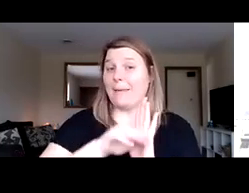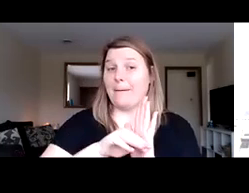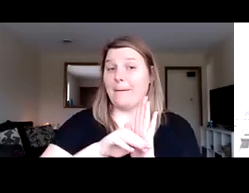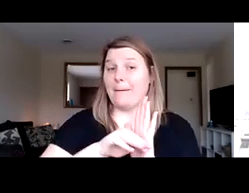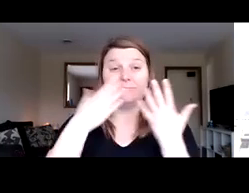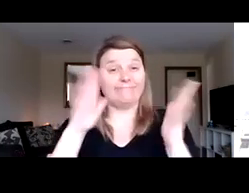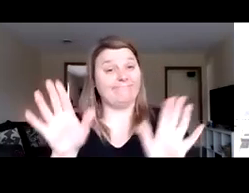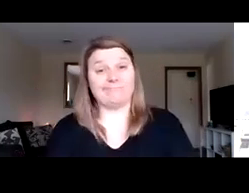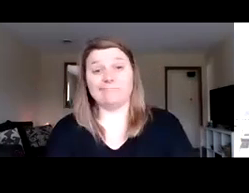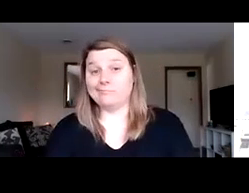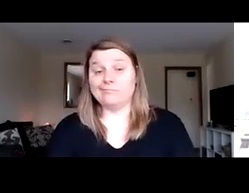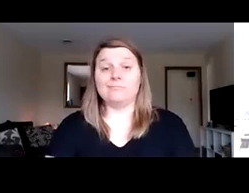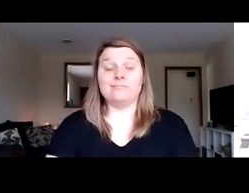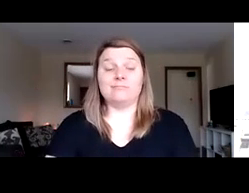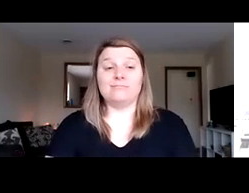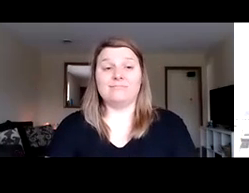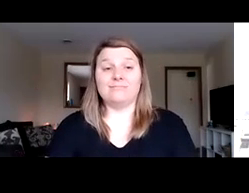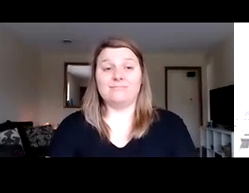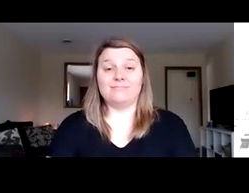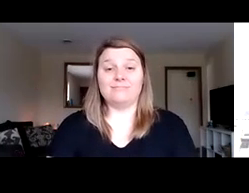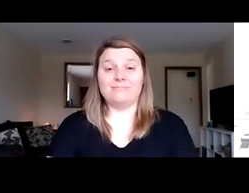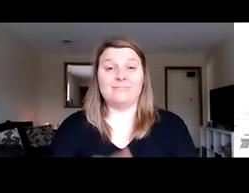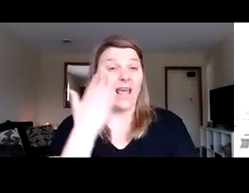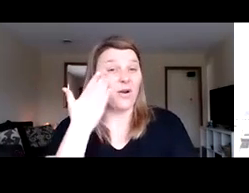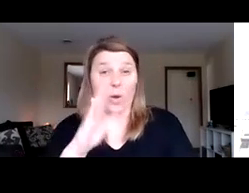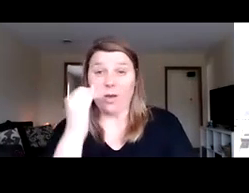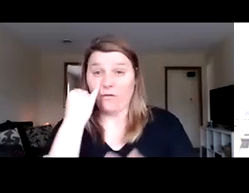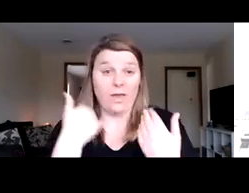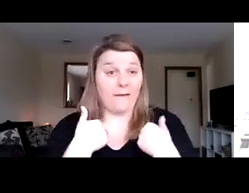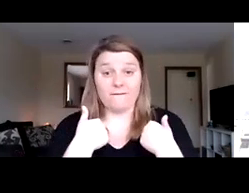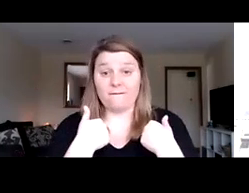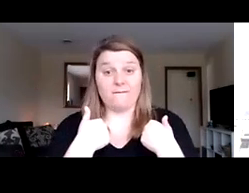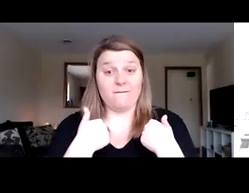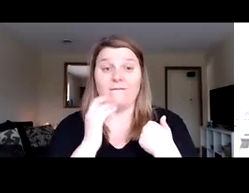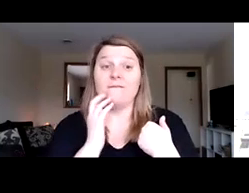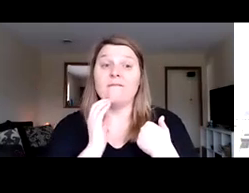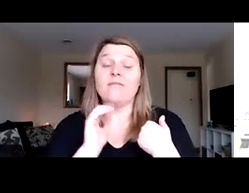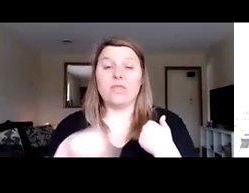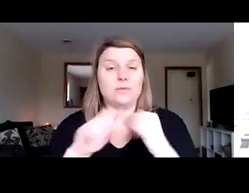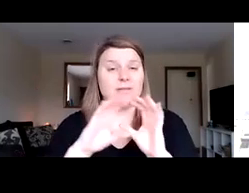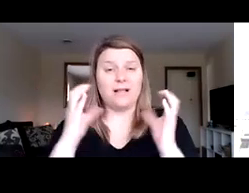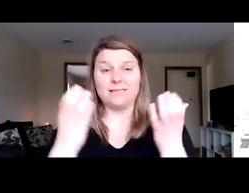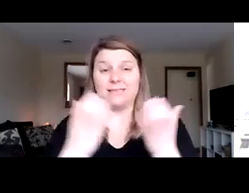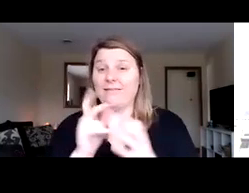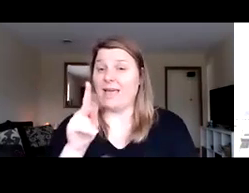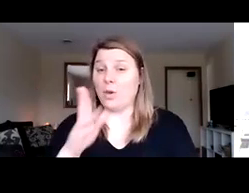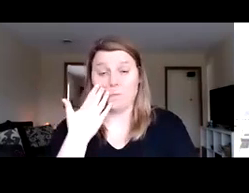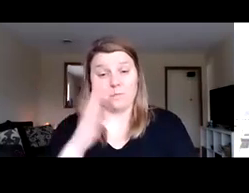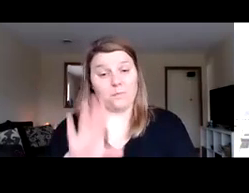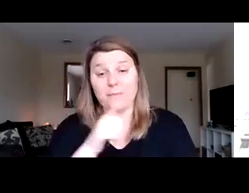or form. I don't even know if we have those courses at KU Med. I'm